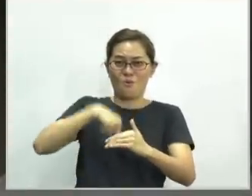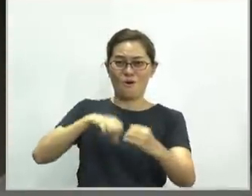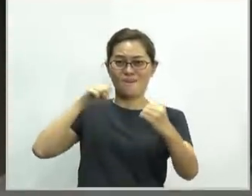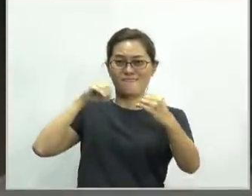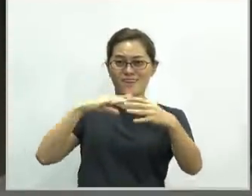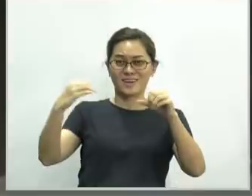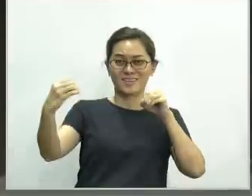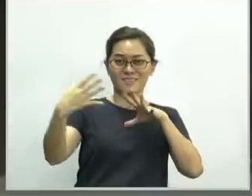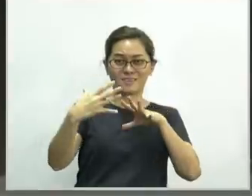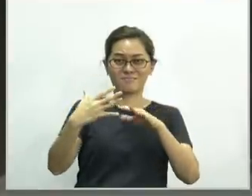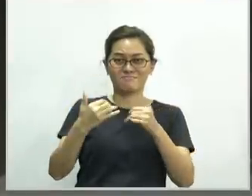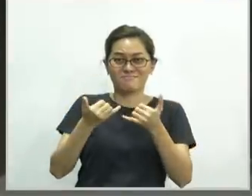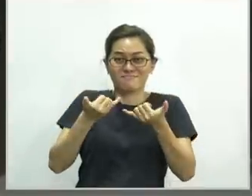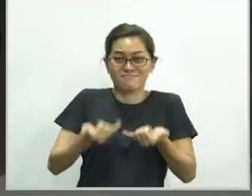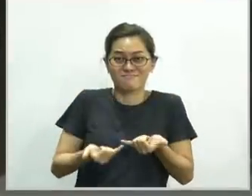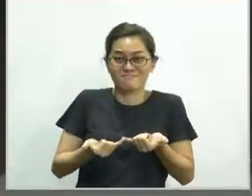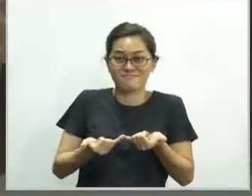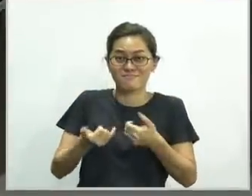very moment,